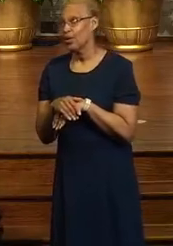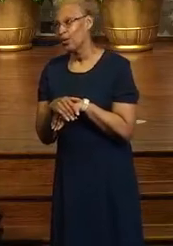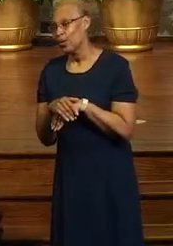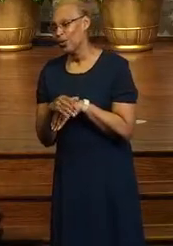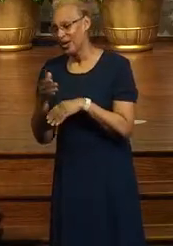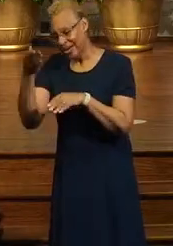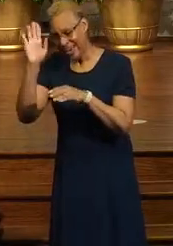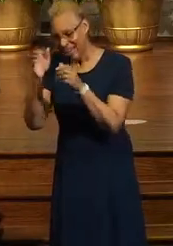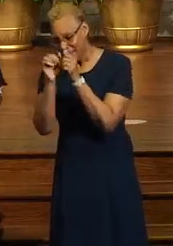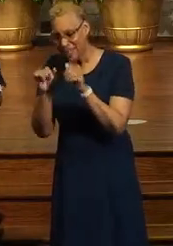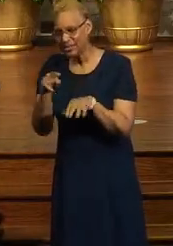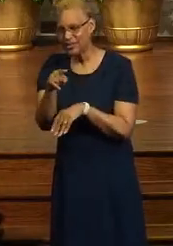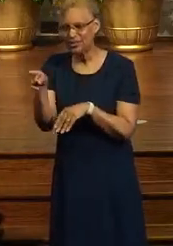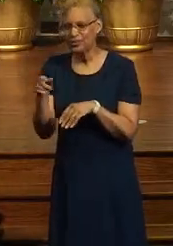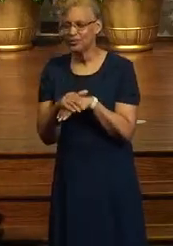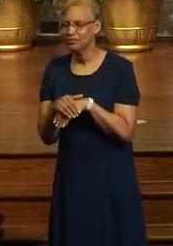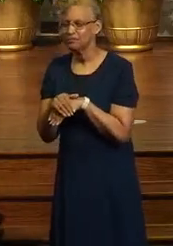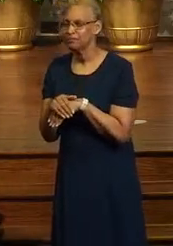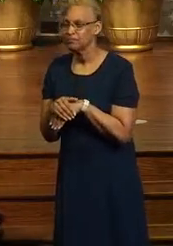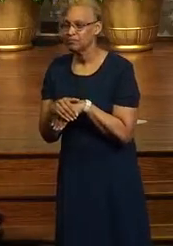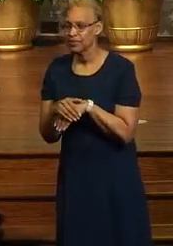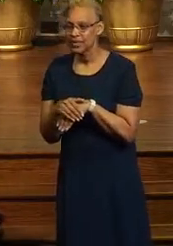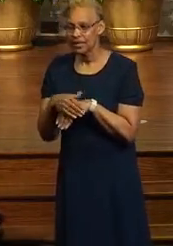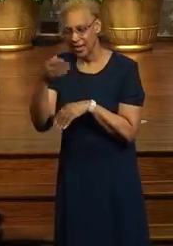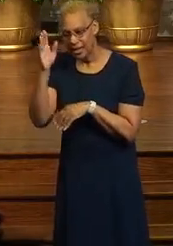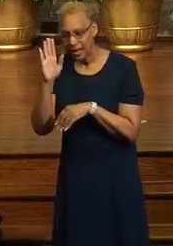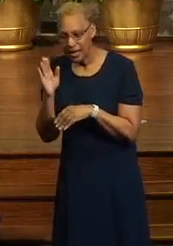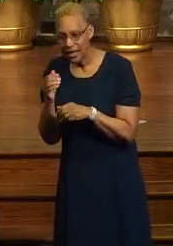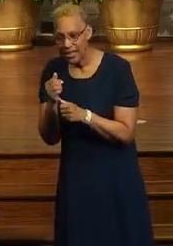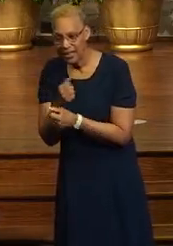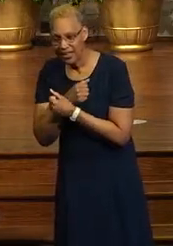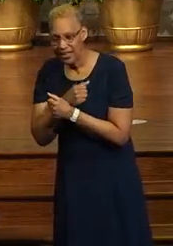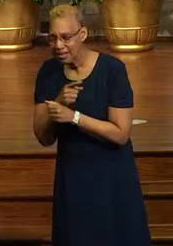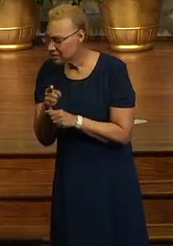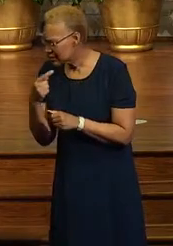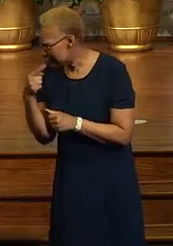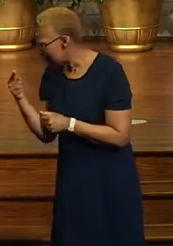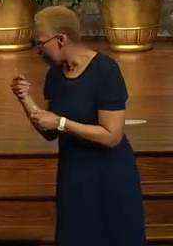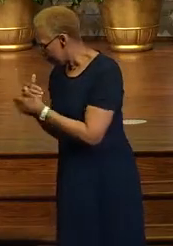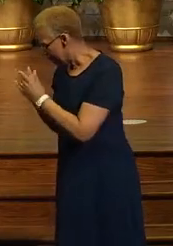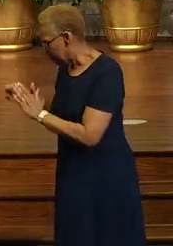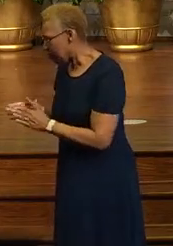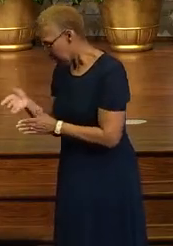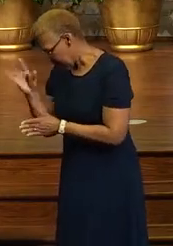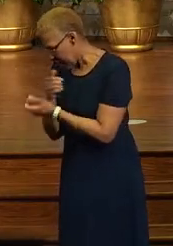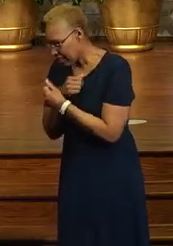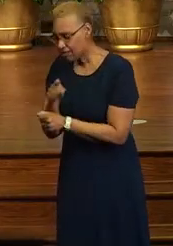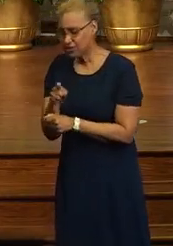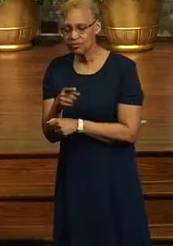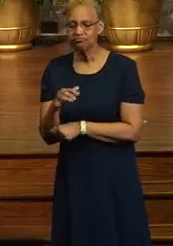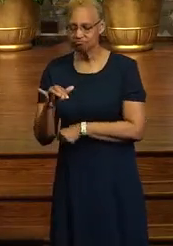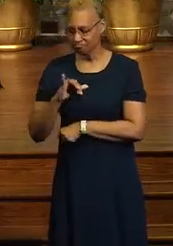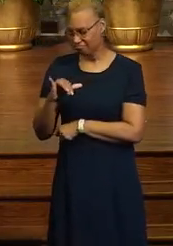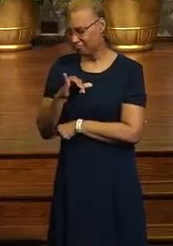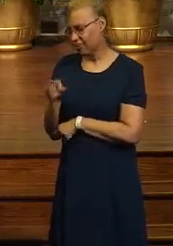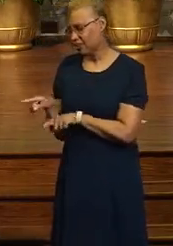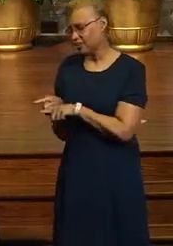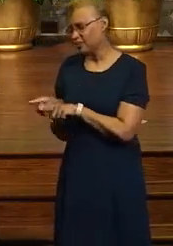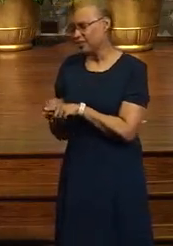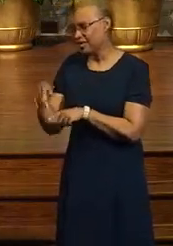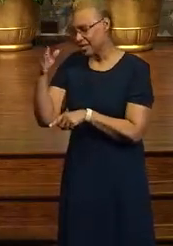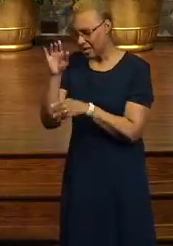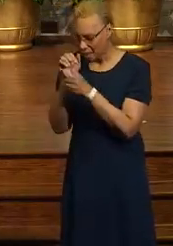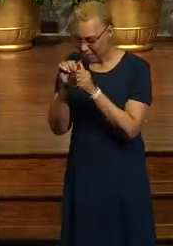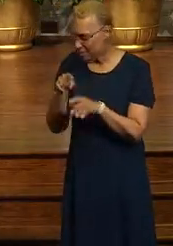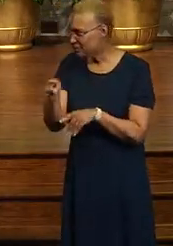God bless you. Turn to your neighbor next to you and say, God loves you. Come on, do it right now. Turn to God loves you, and so do I. God bless you.